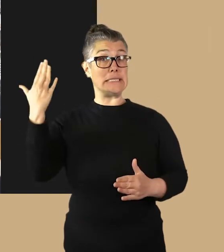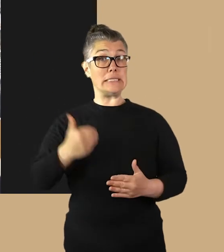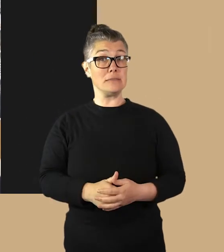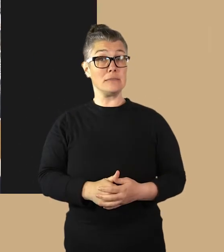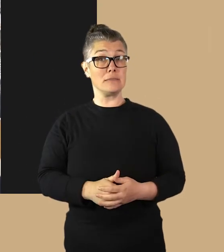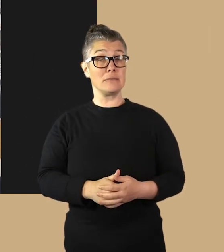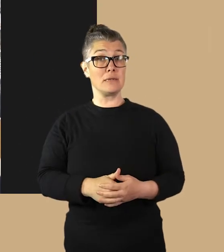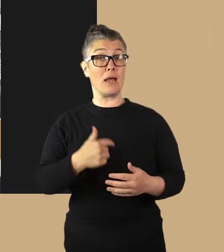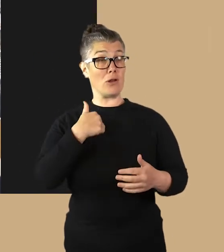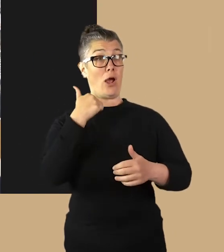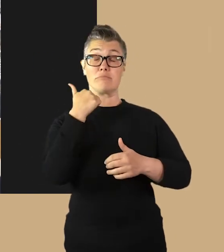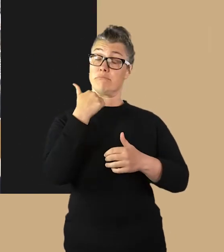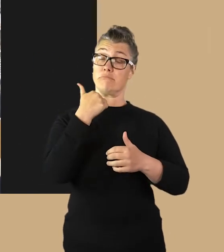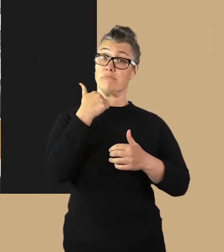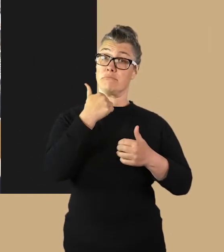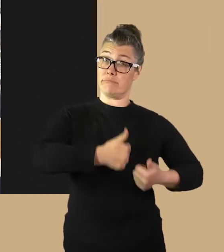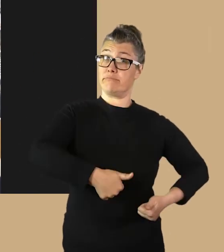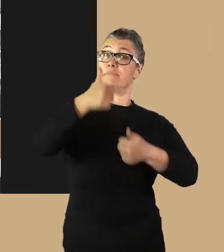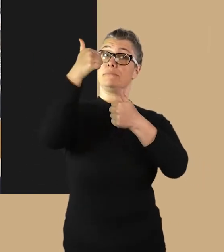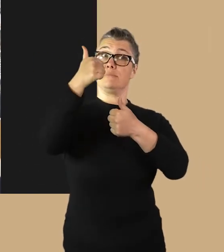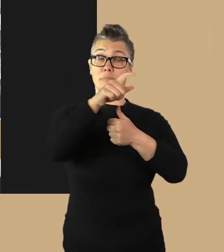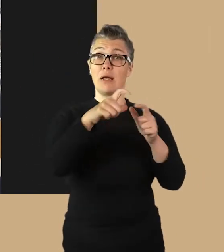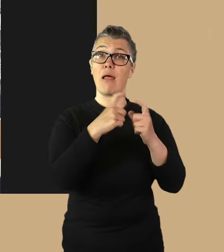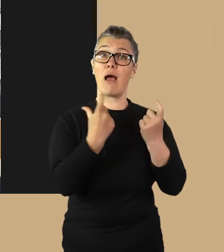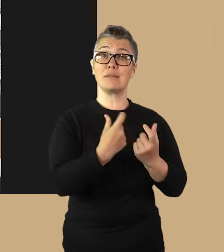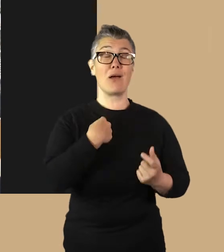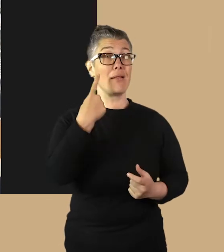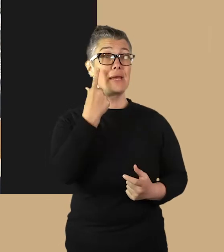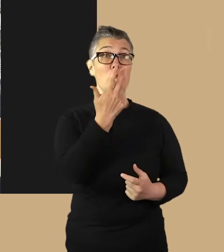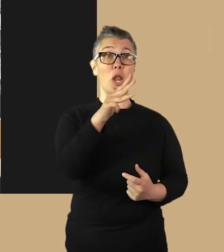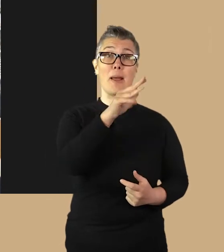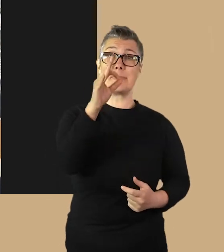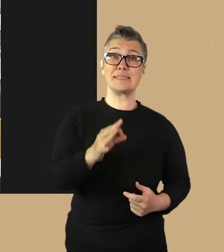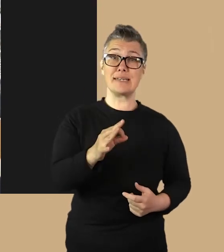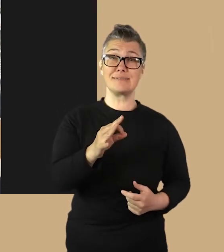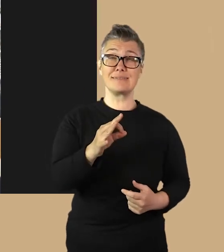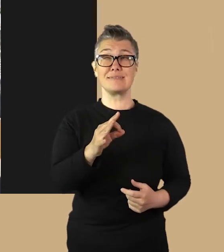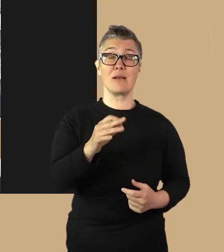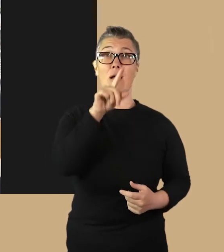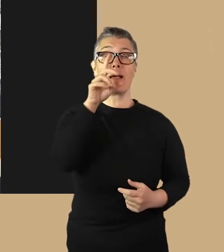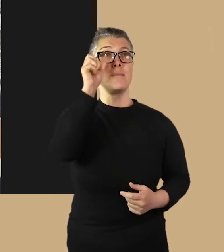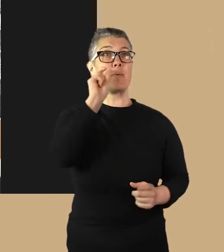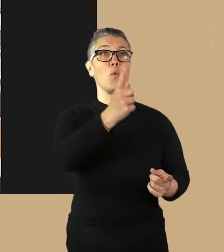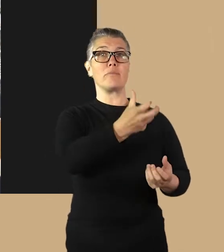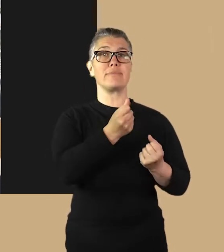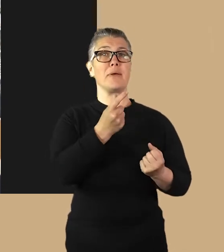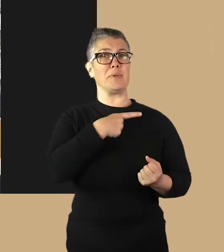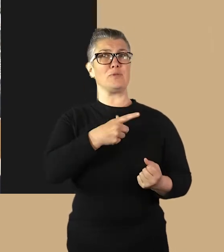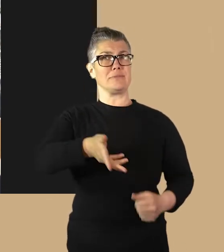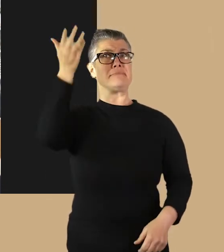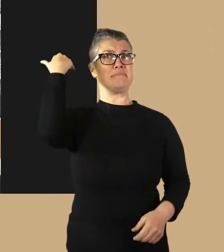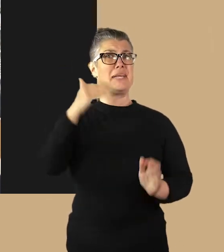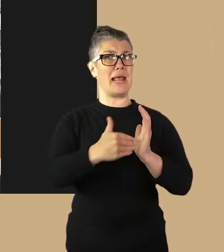did those and I did very well in this class. I got like, I think 90, 97. I can't remember now.